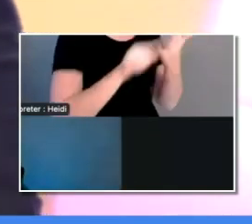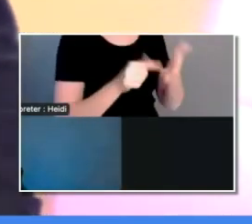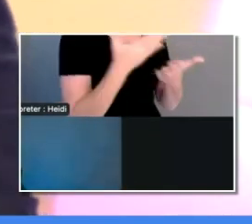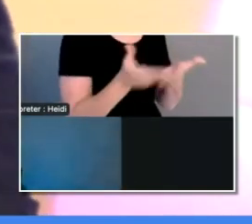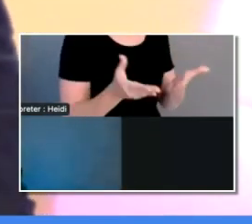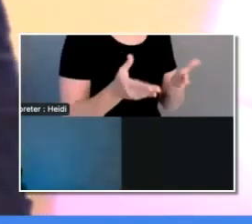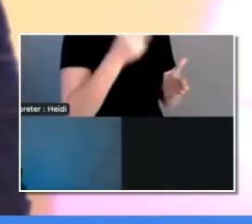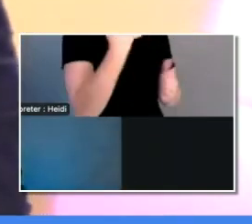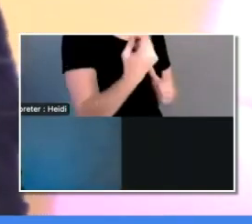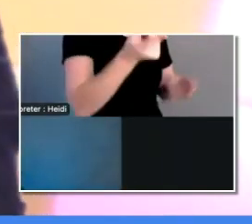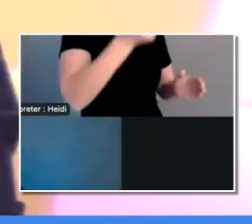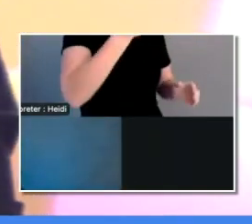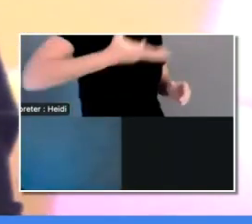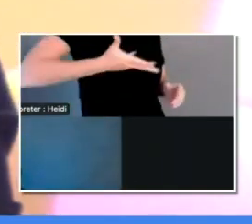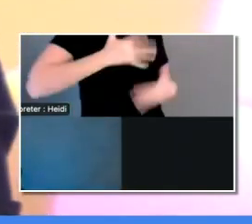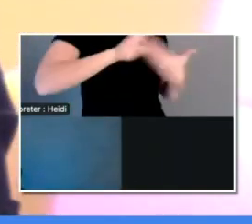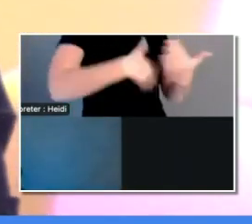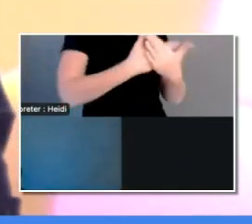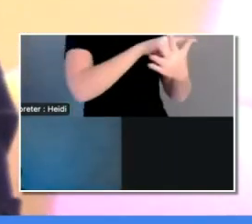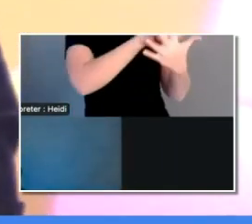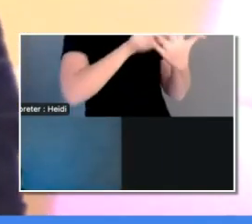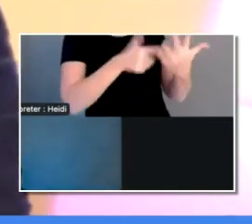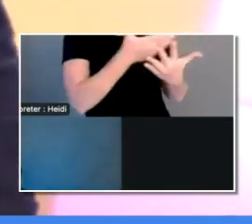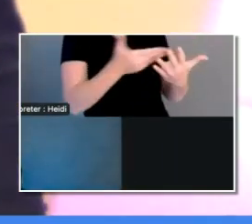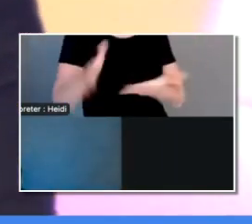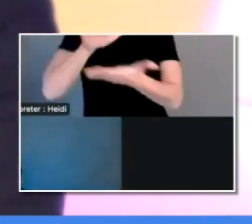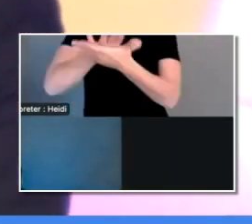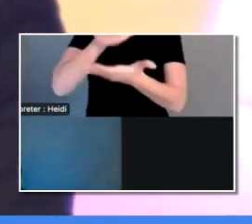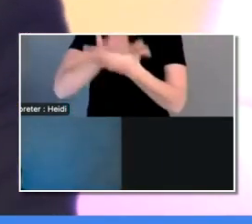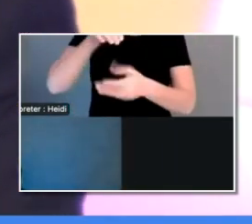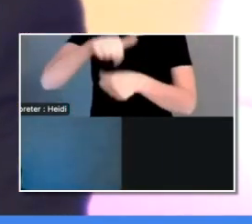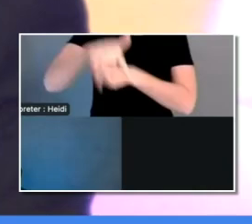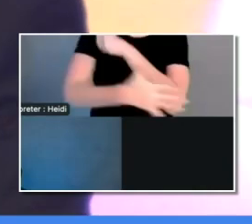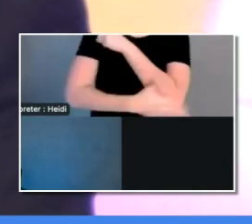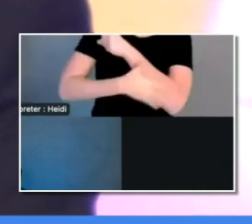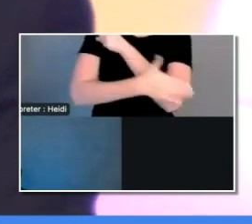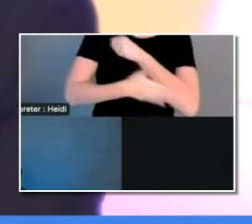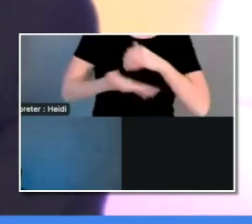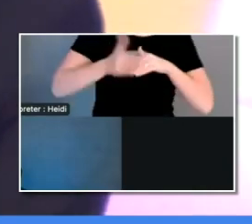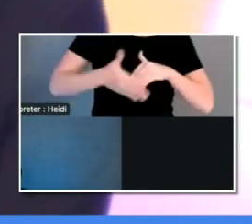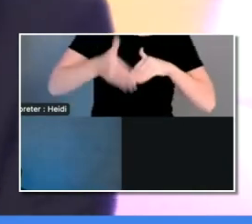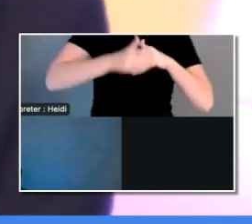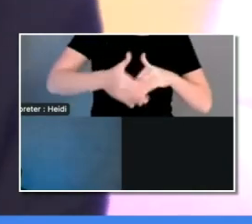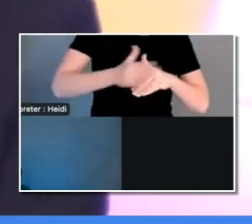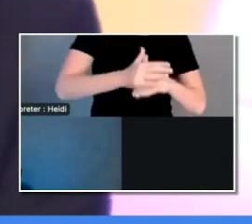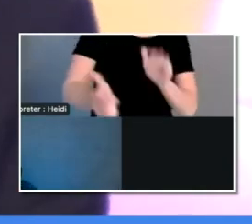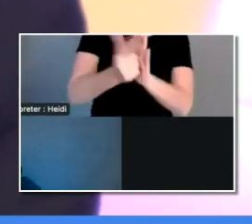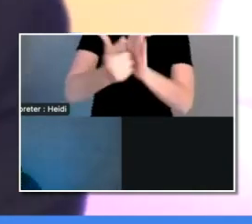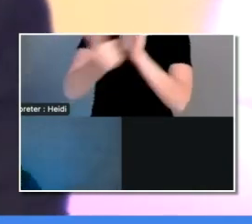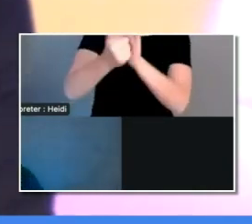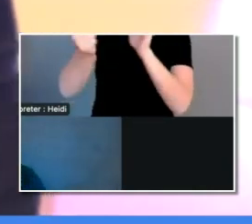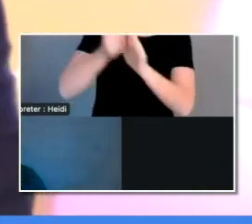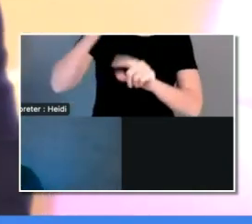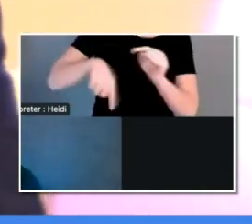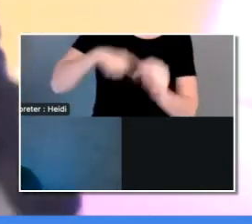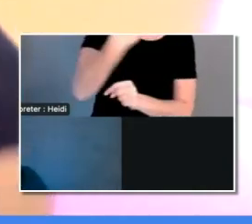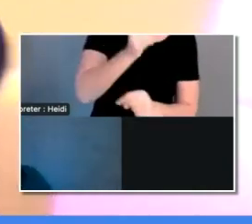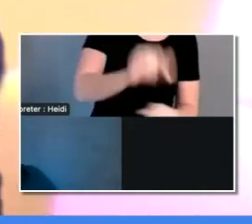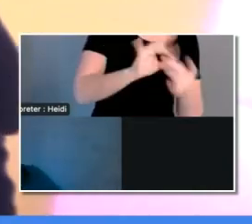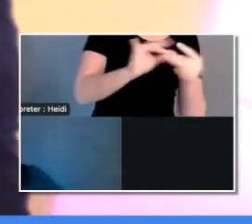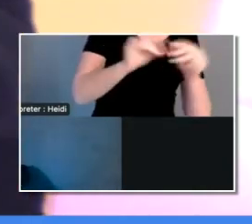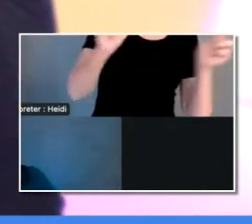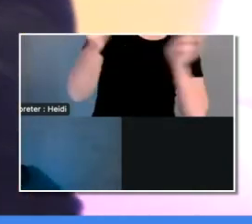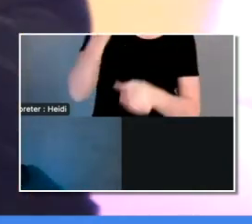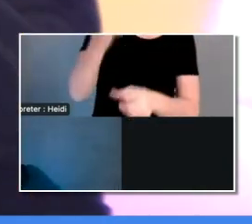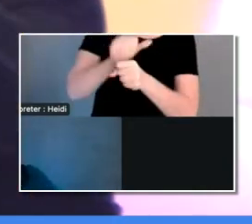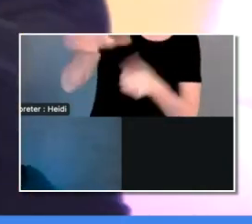who told us all of the things which the schools in this country are increasingly being prohibited from telling. If they get their way,